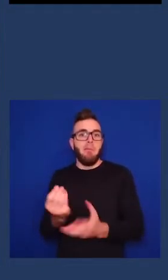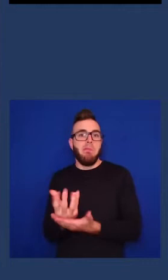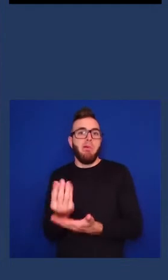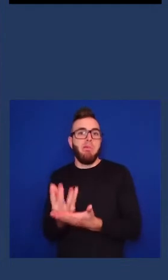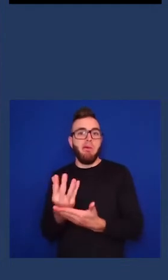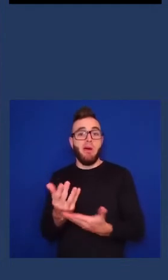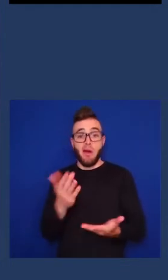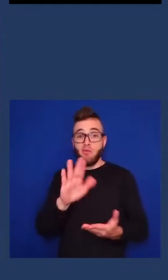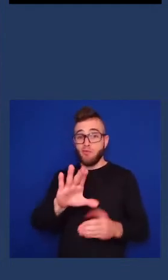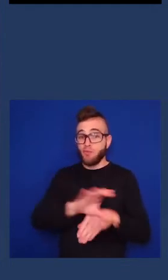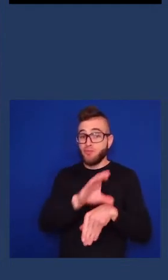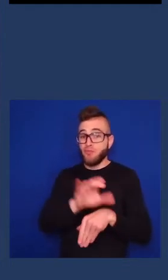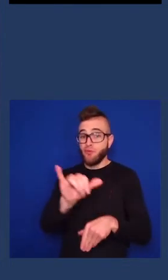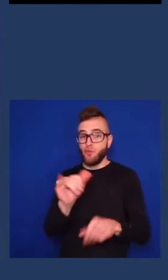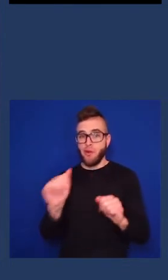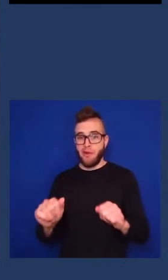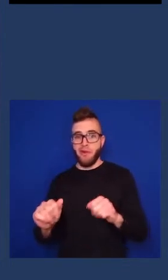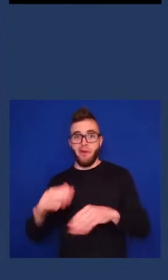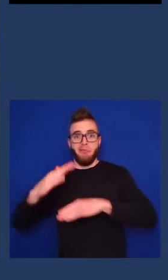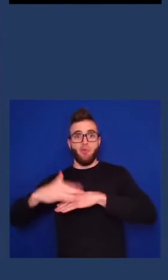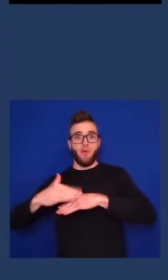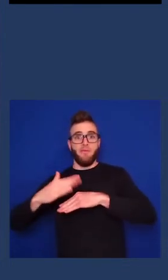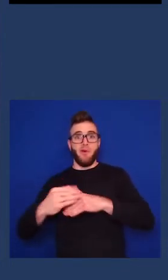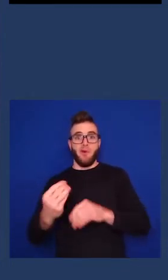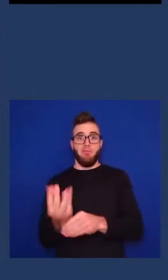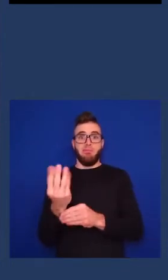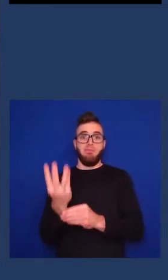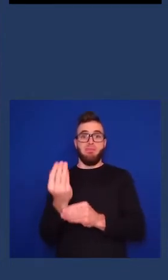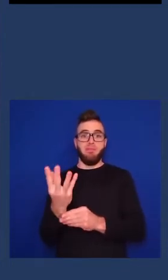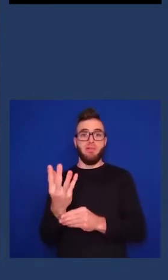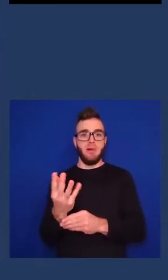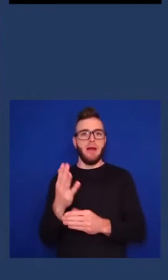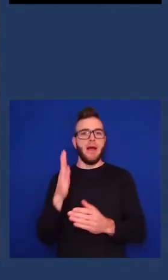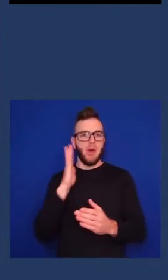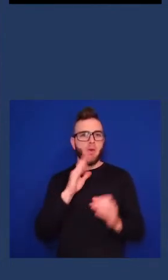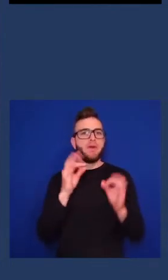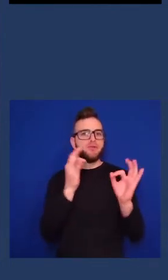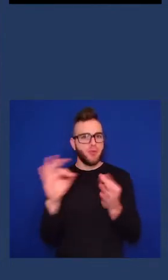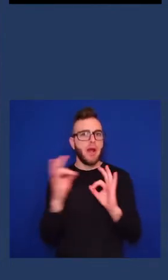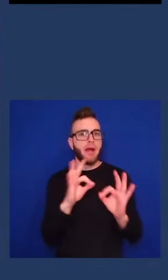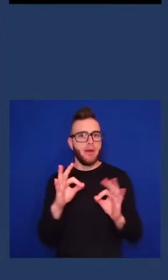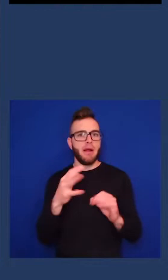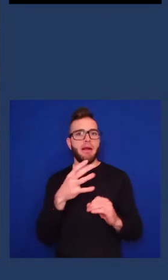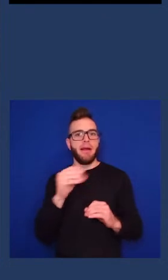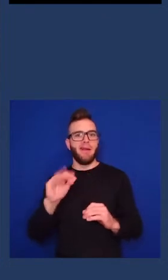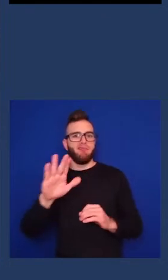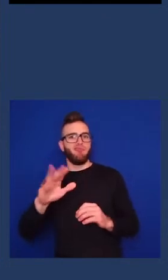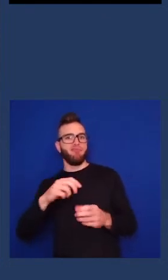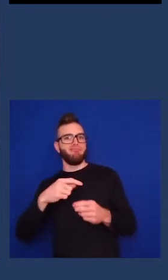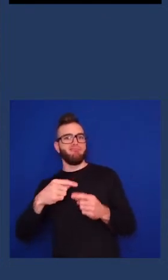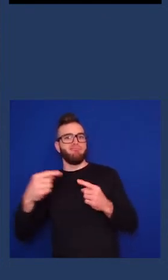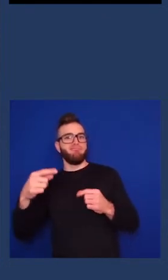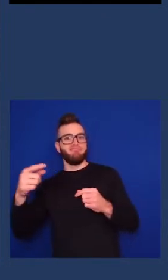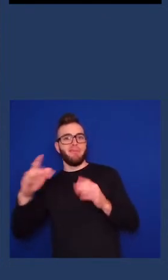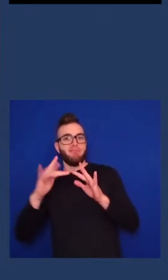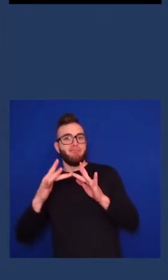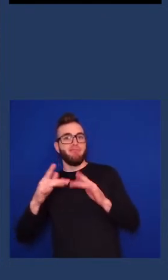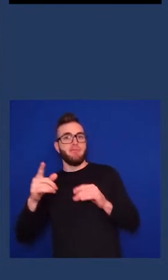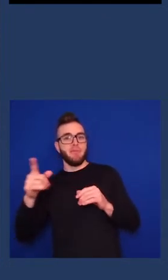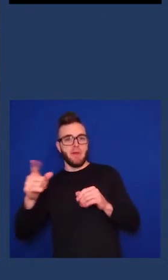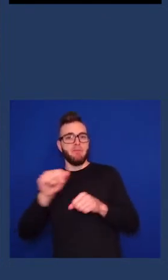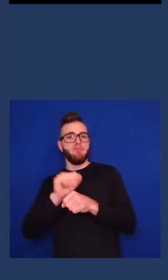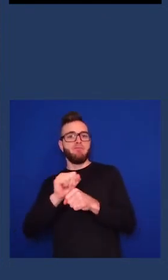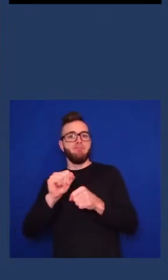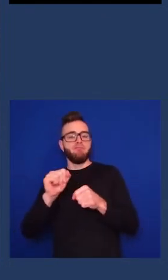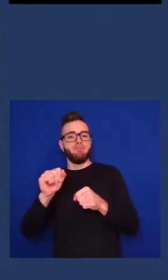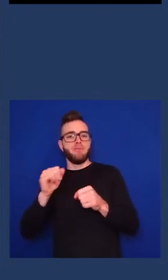want like an IM messenger in the background going off. That's not only going to distract you, but that's also going to kind of ping those notifications.